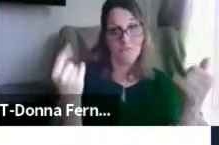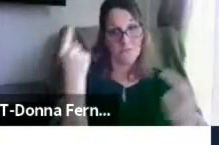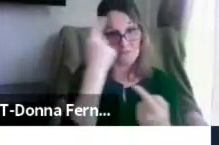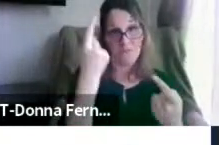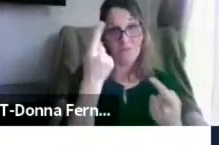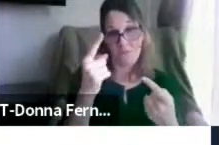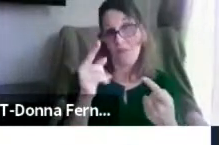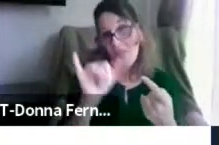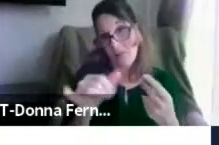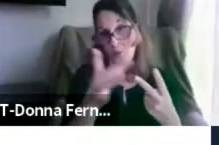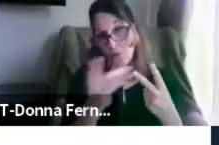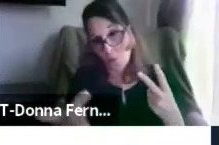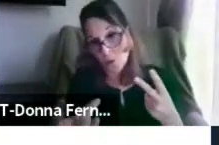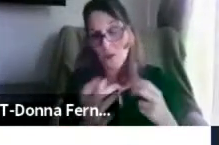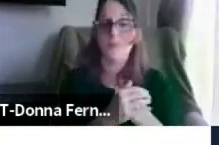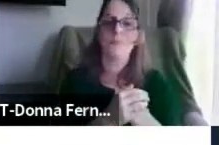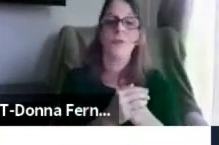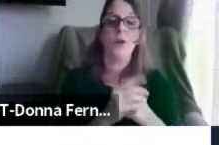then also